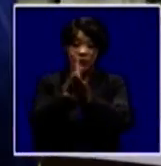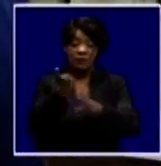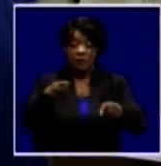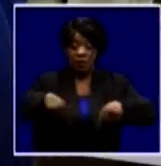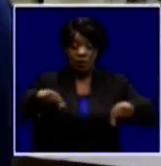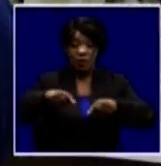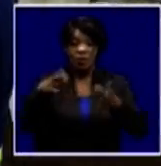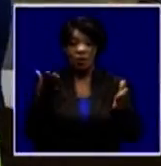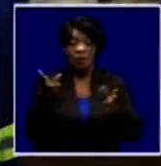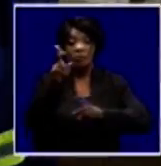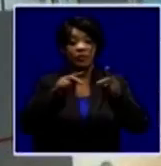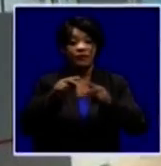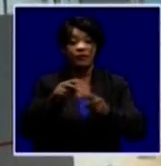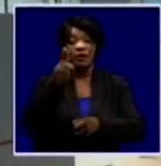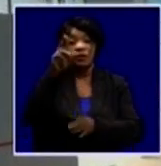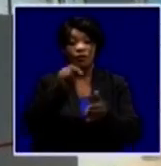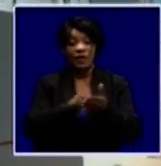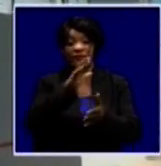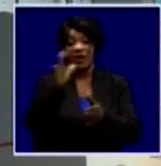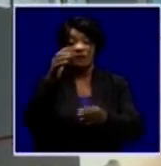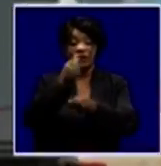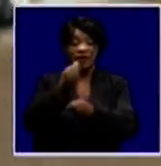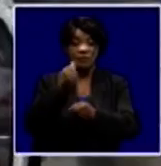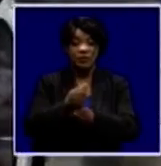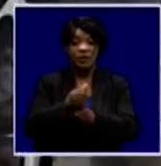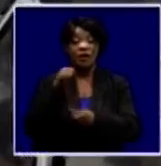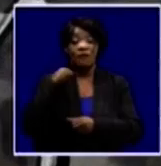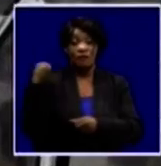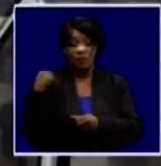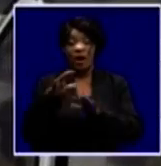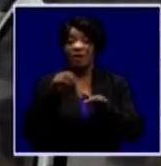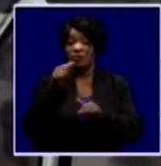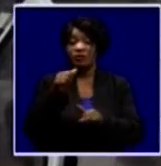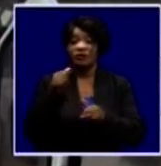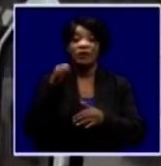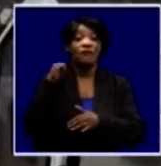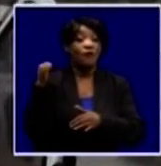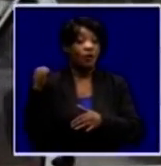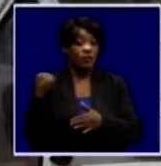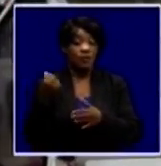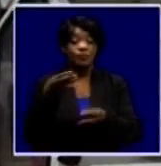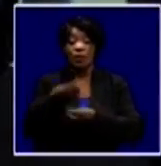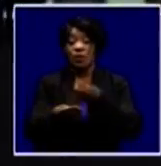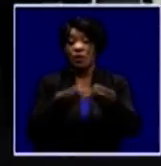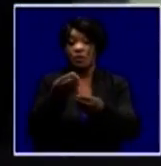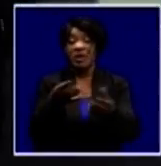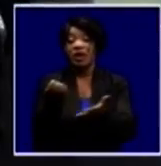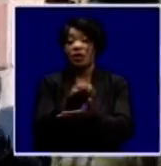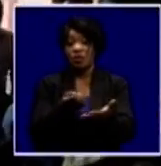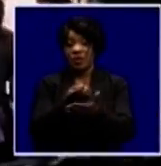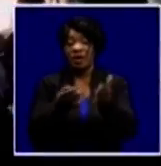people and a further 2,500 jobs in formal and informal sectors, hence contributing to the country's